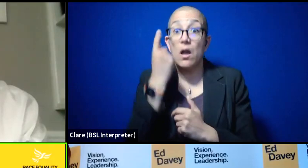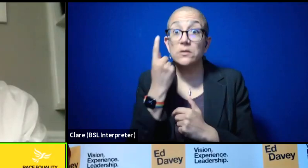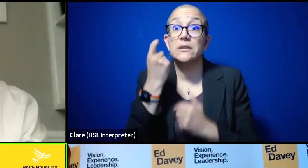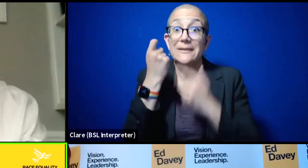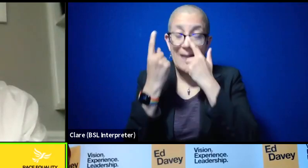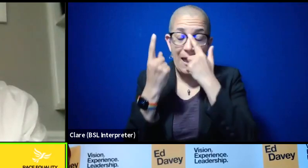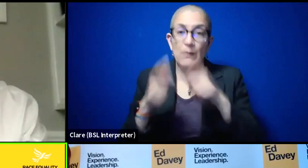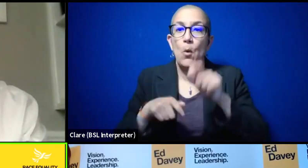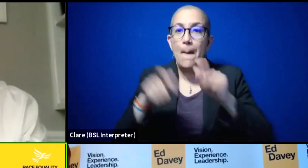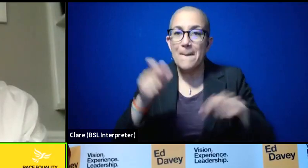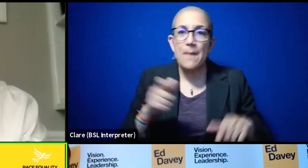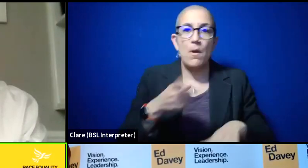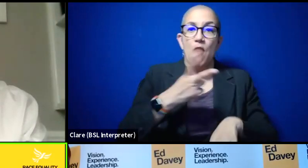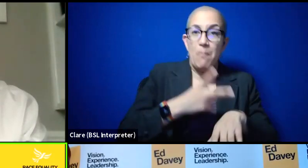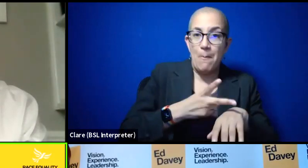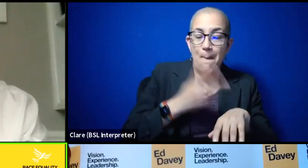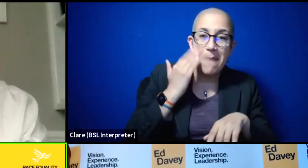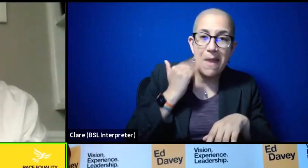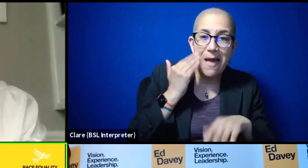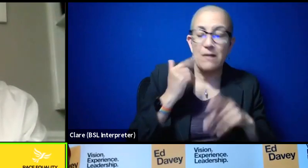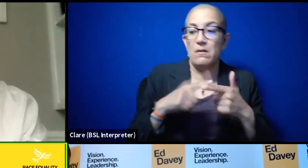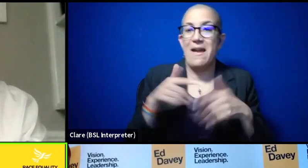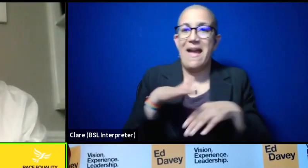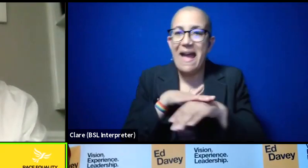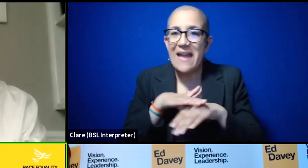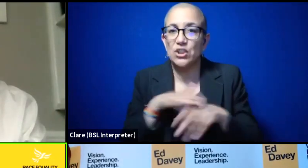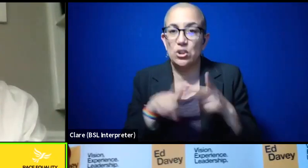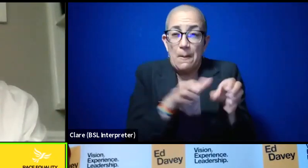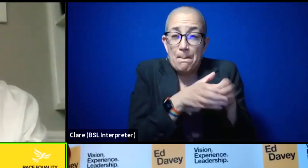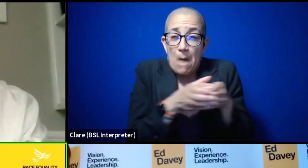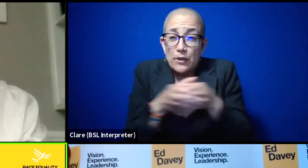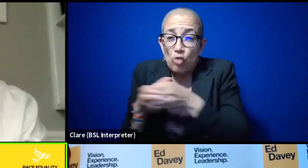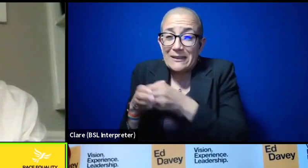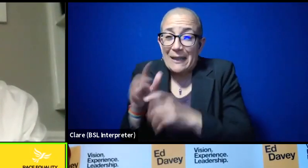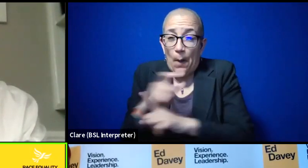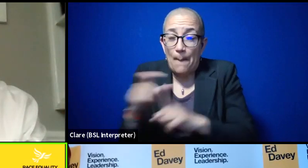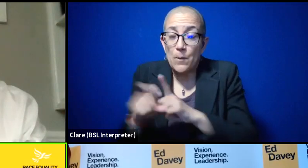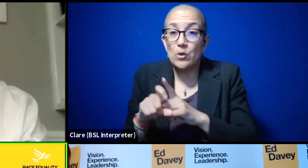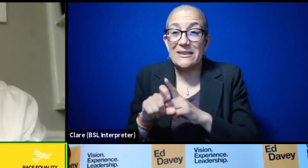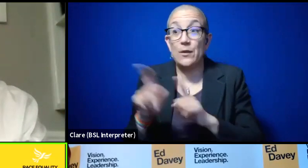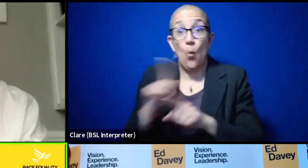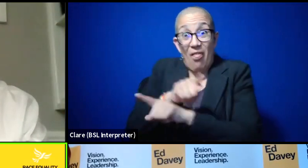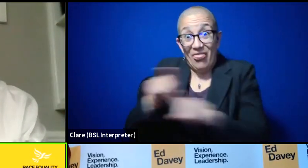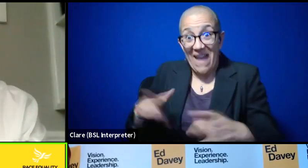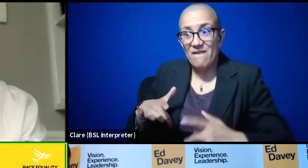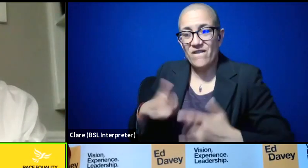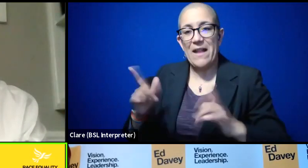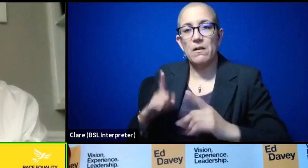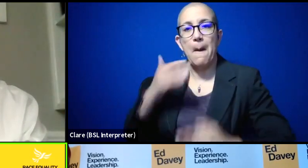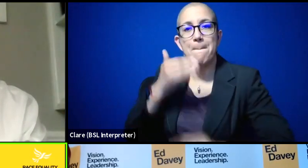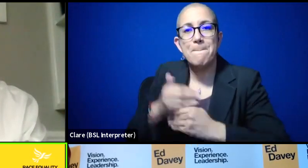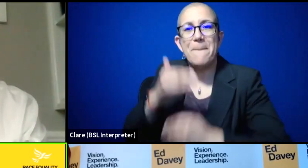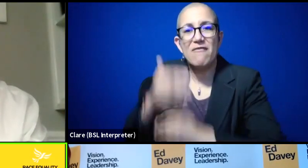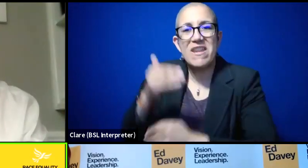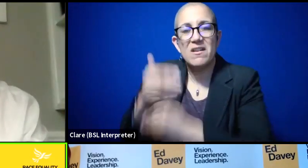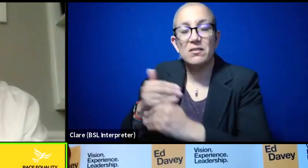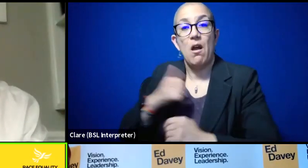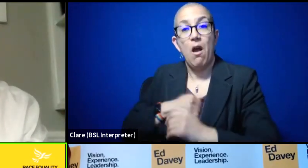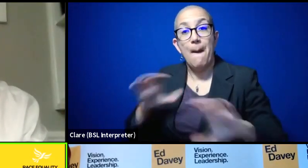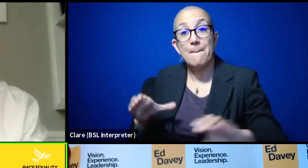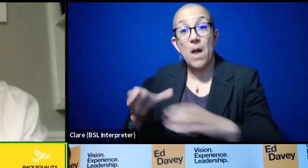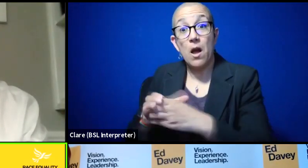Black, Asian and minority communities feel are barriers and are barriers in our party, then they won't